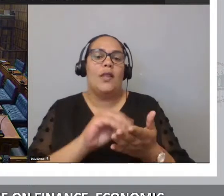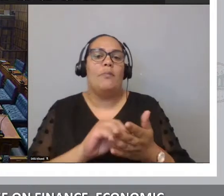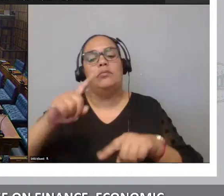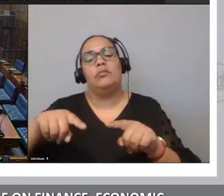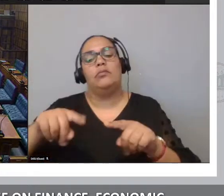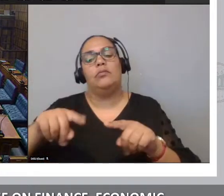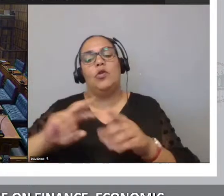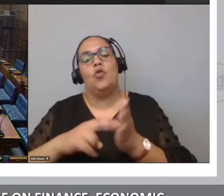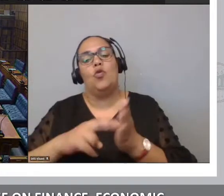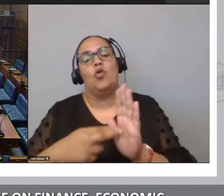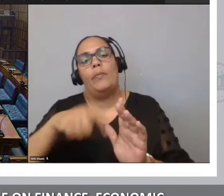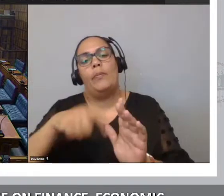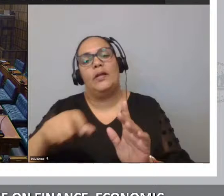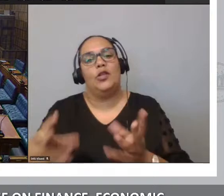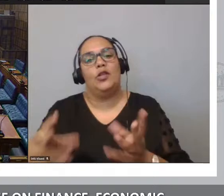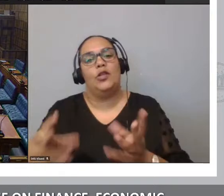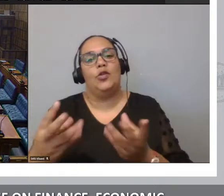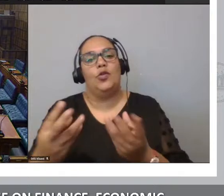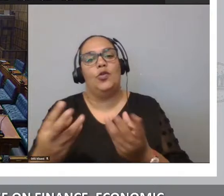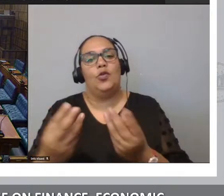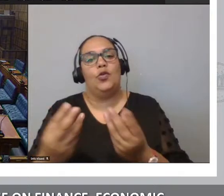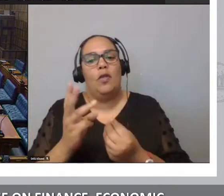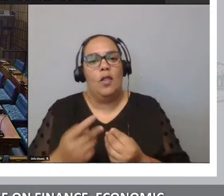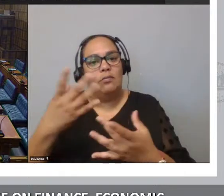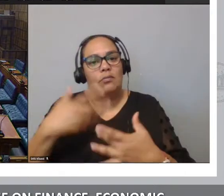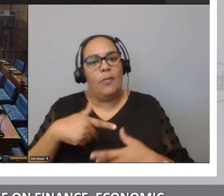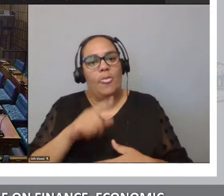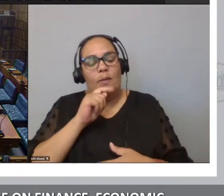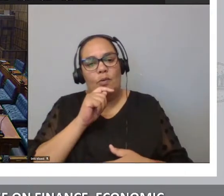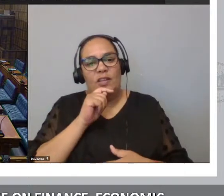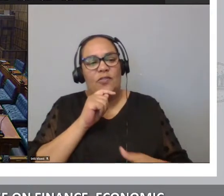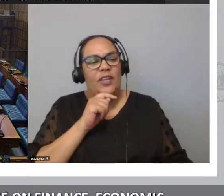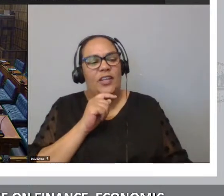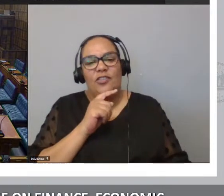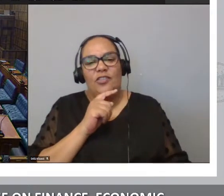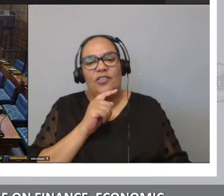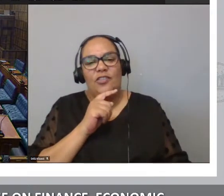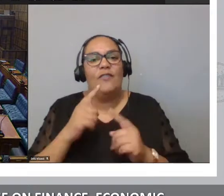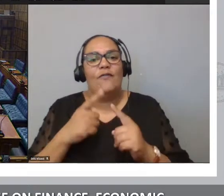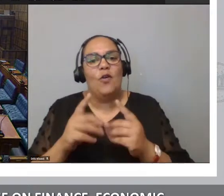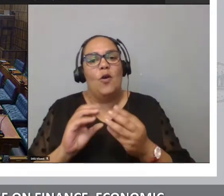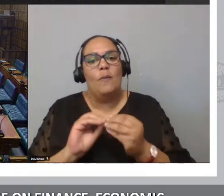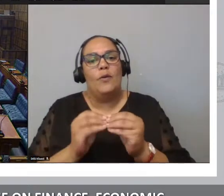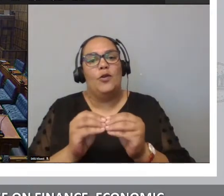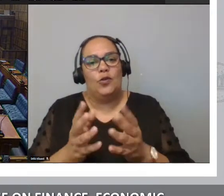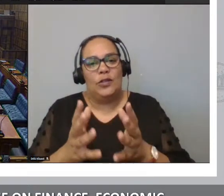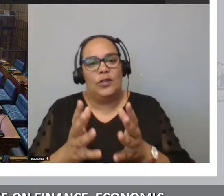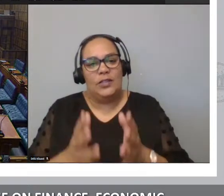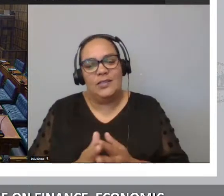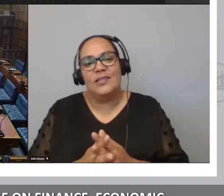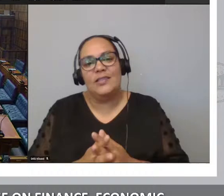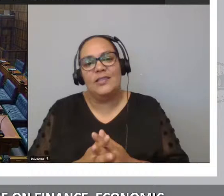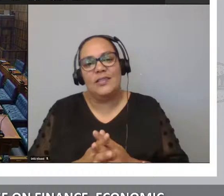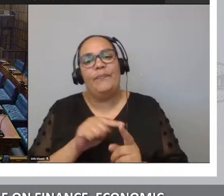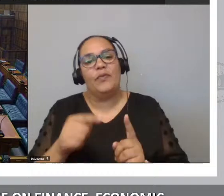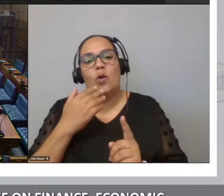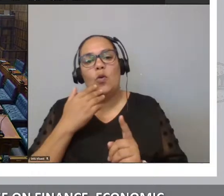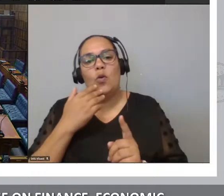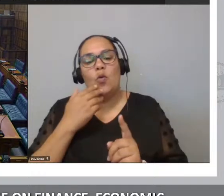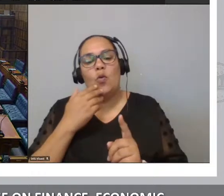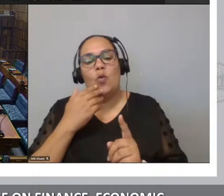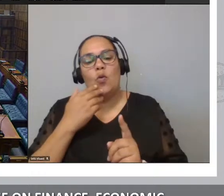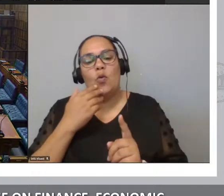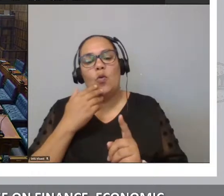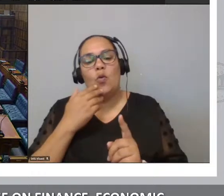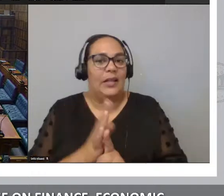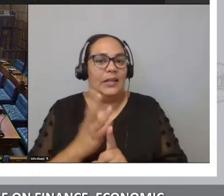players together we we were told this morning that for example The Producers those that are affected by the